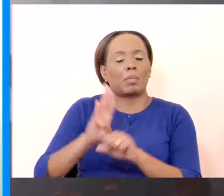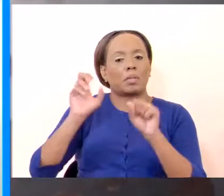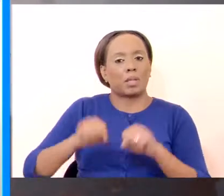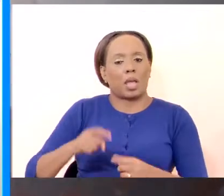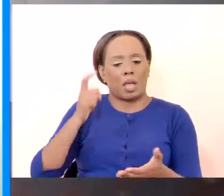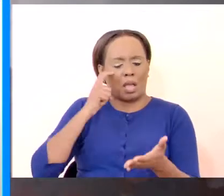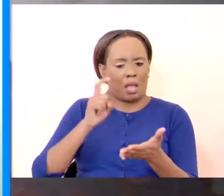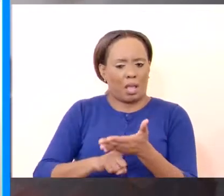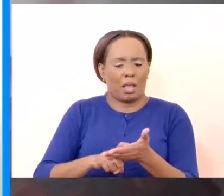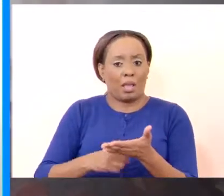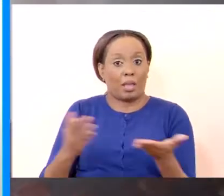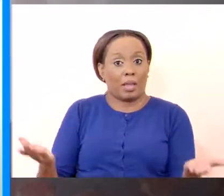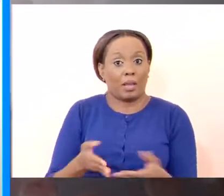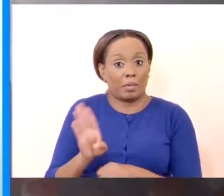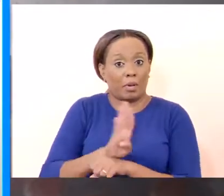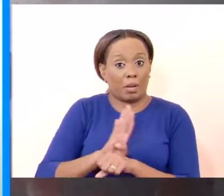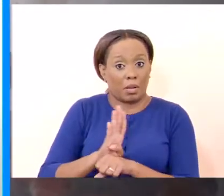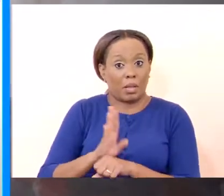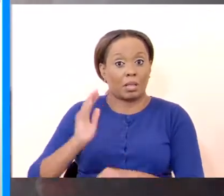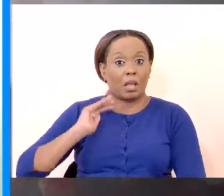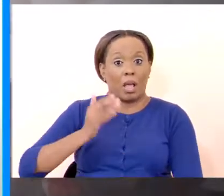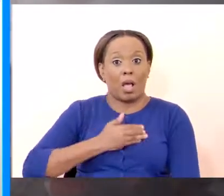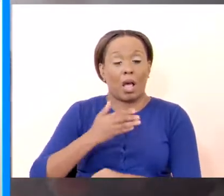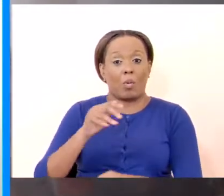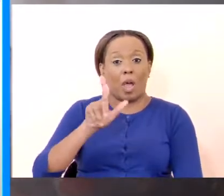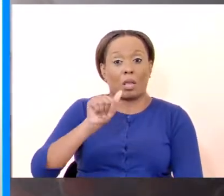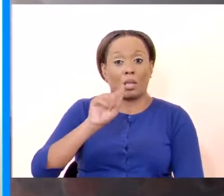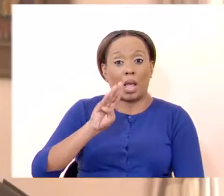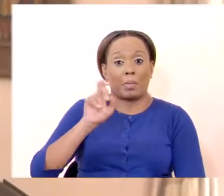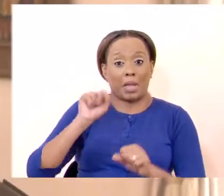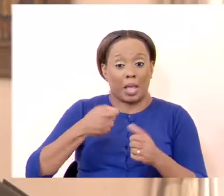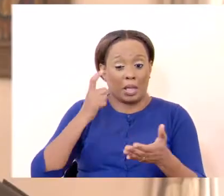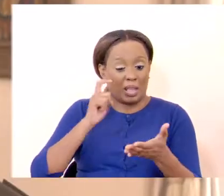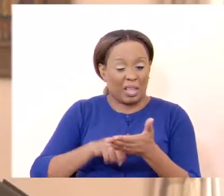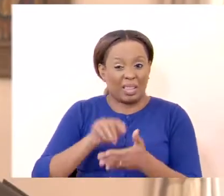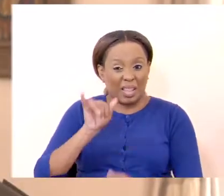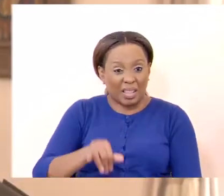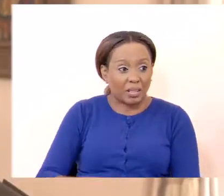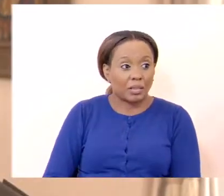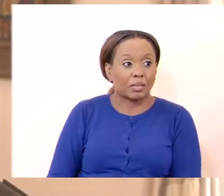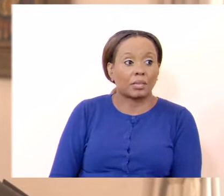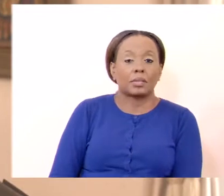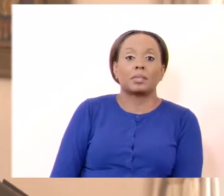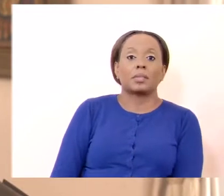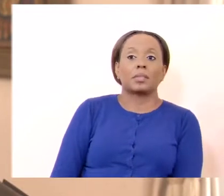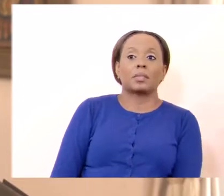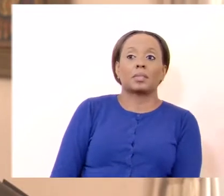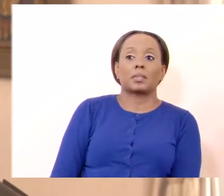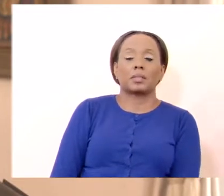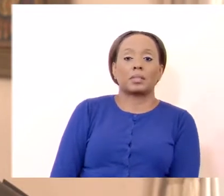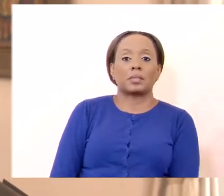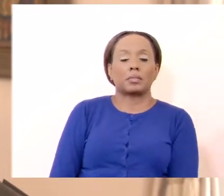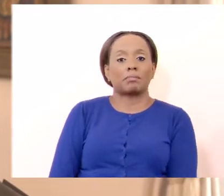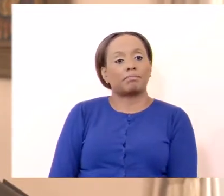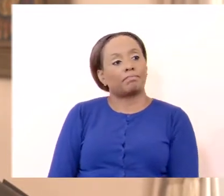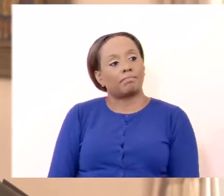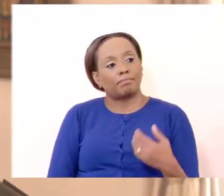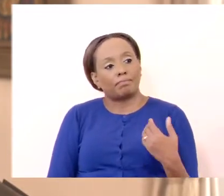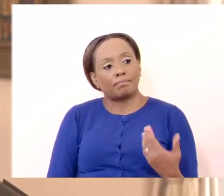enough to ensure that these individuals don't die? That's probably an even